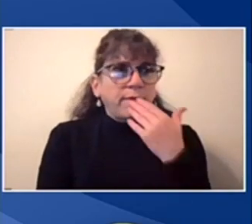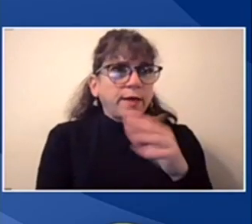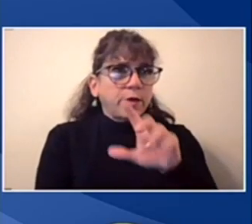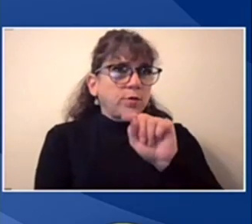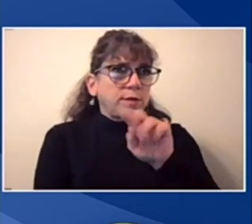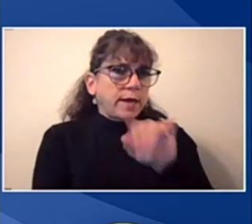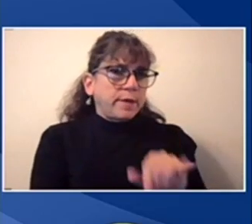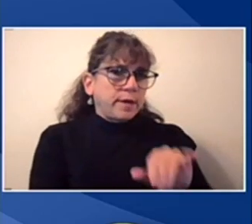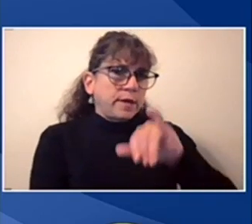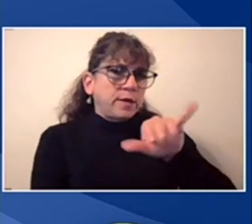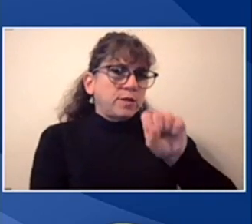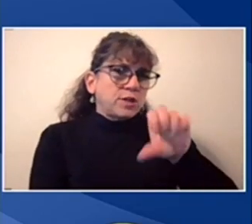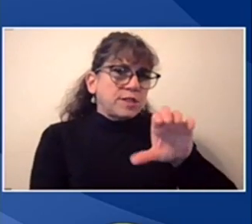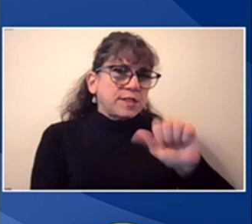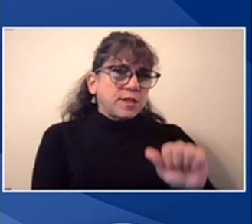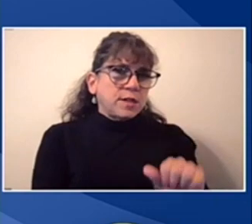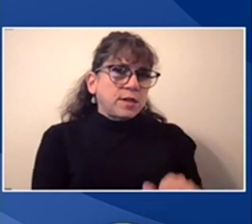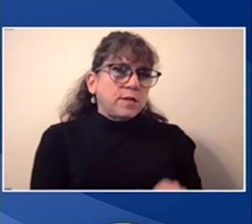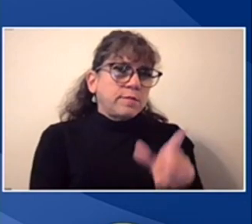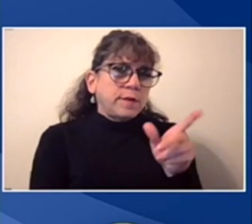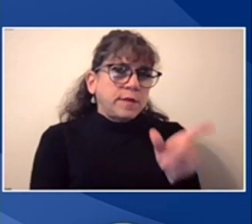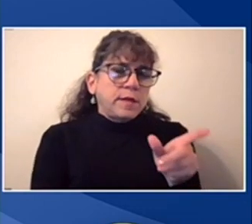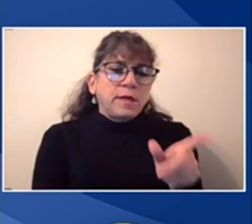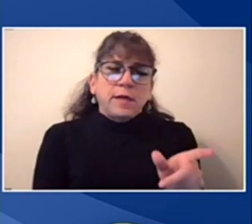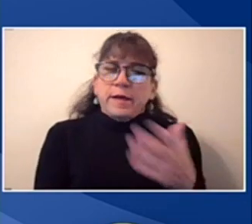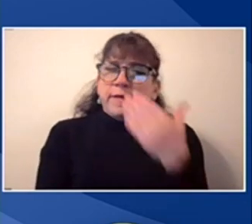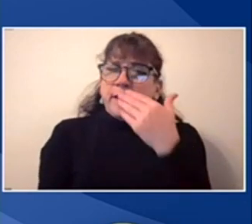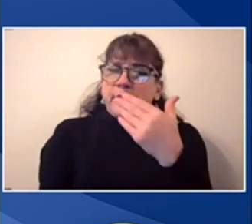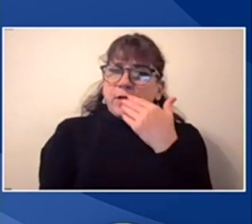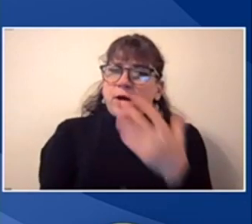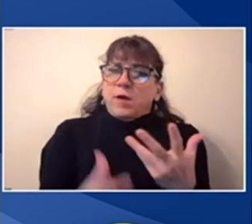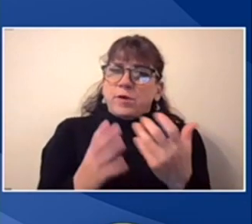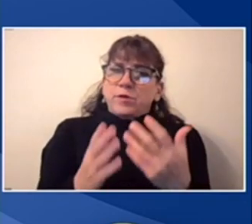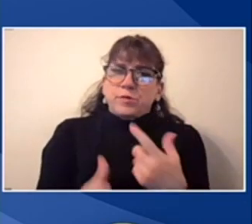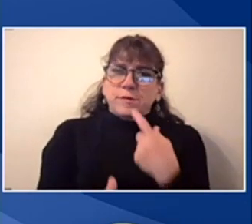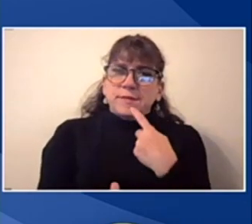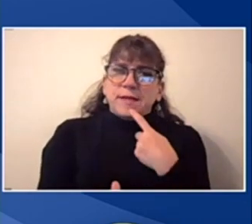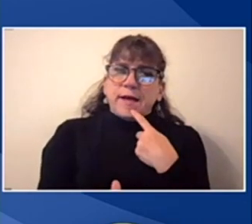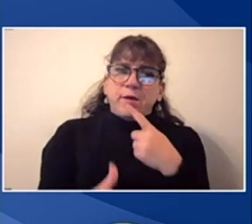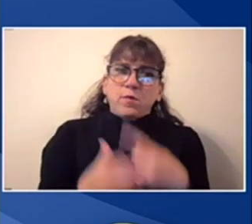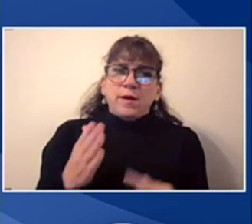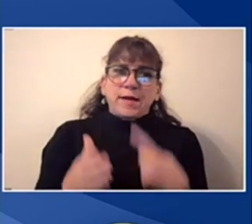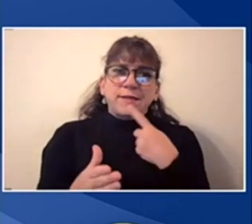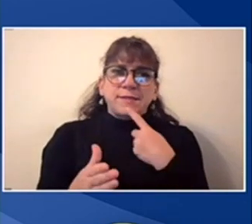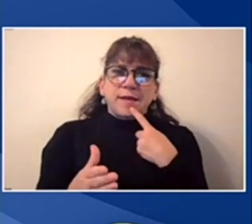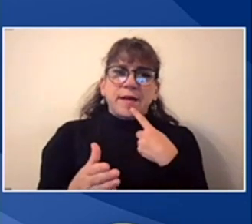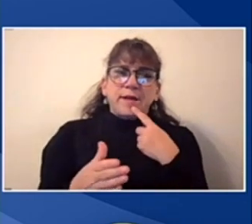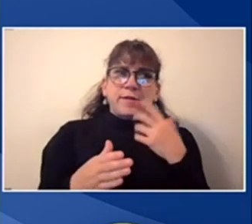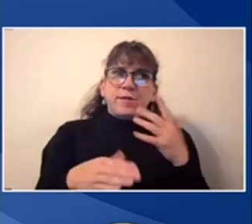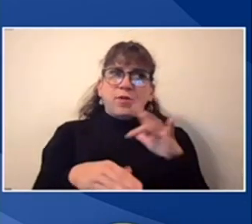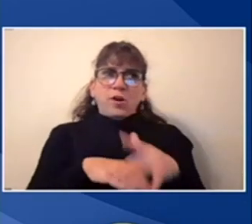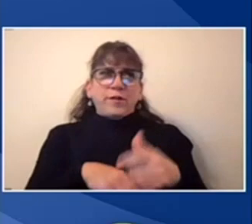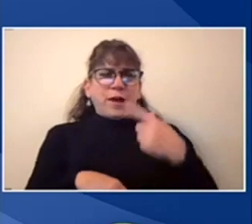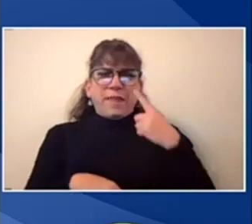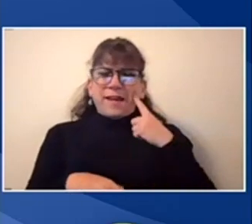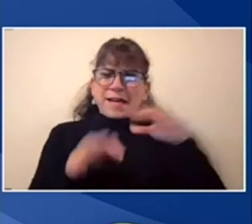Vernucci. Thanks. I just wanted to restate what I said earlier because I think I explained it so poorly that no one understood.